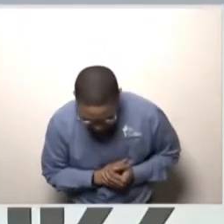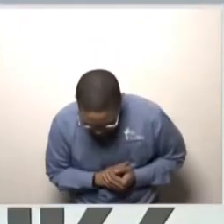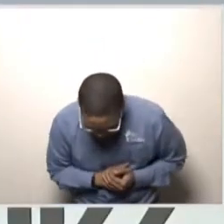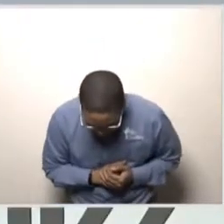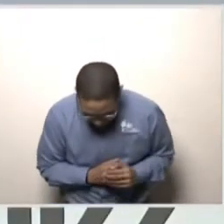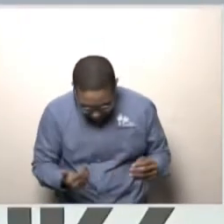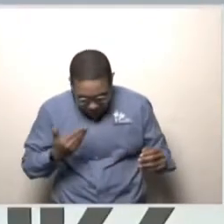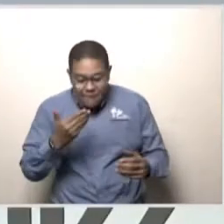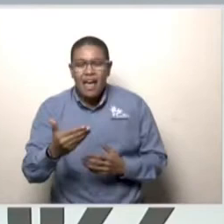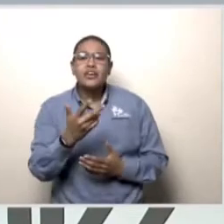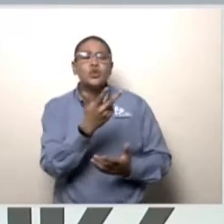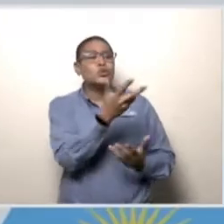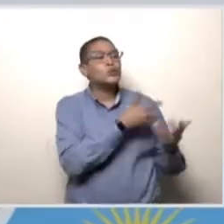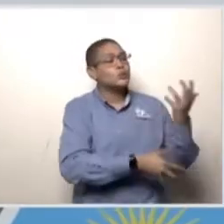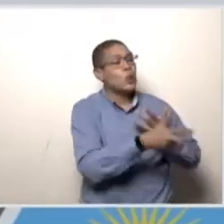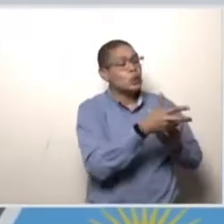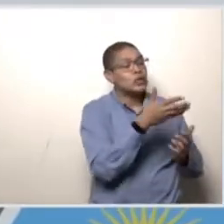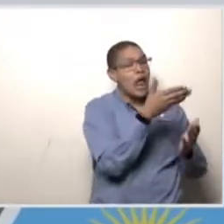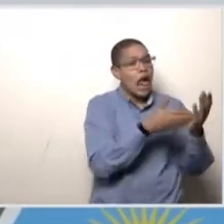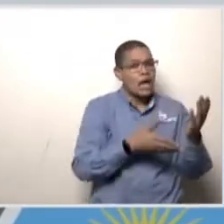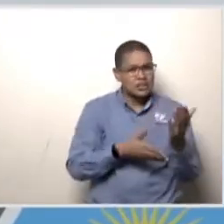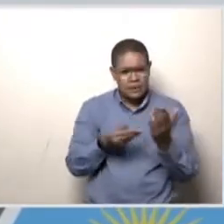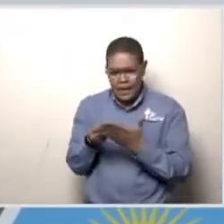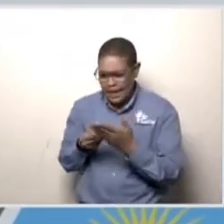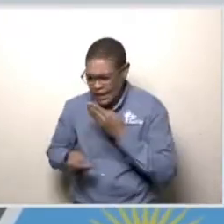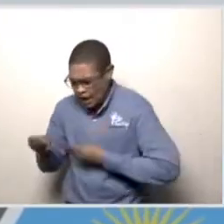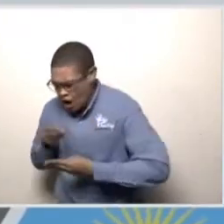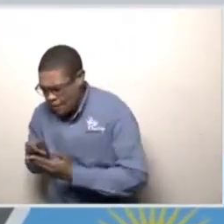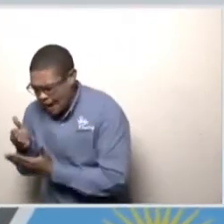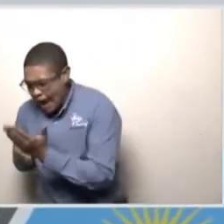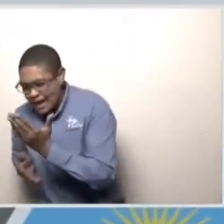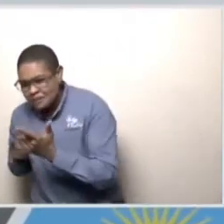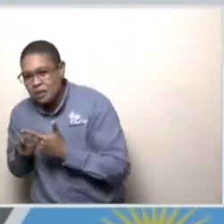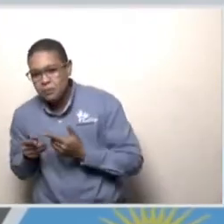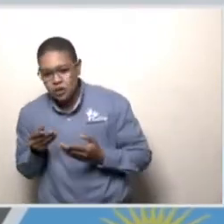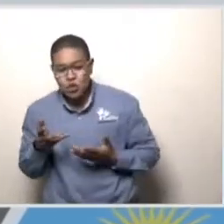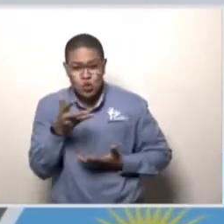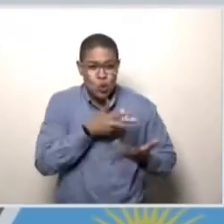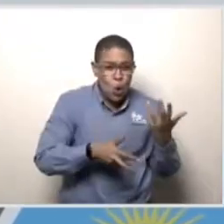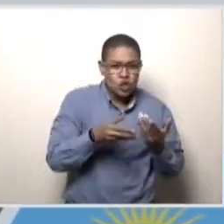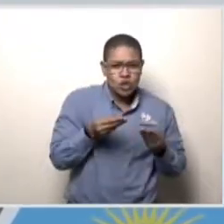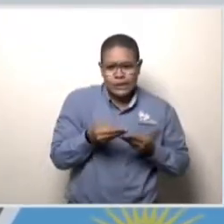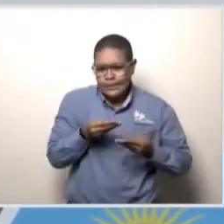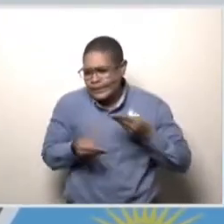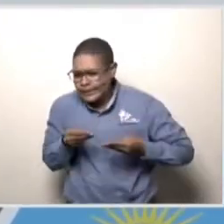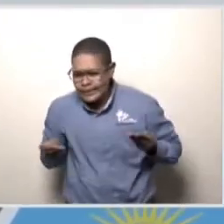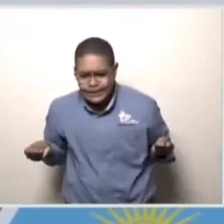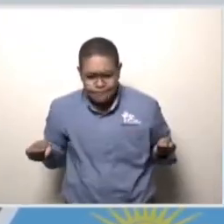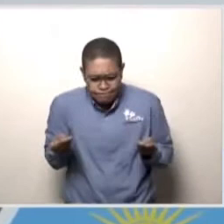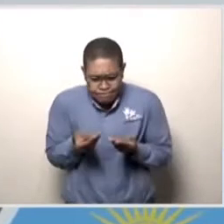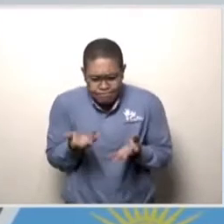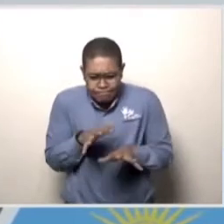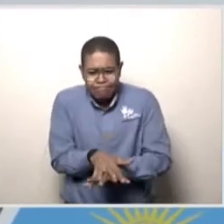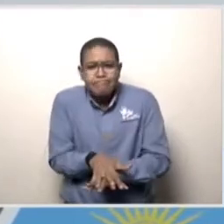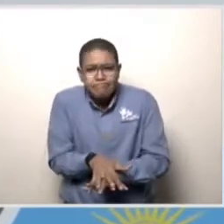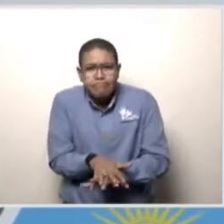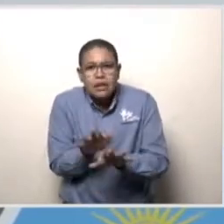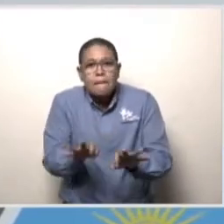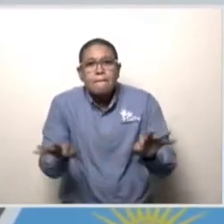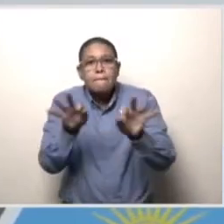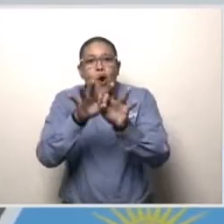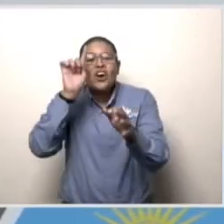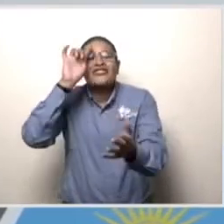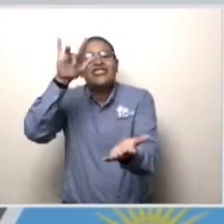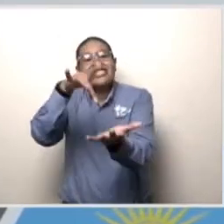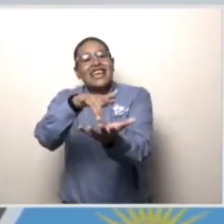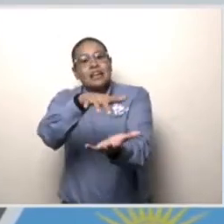social aspect, the economic aspect, and of course the socioeconomic perspectives are critical for us to keep at the center of